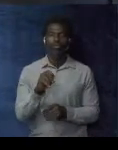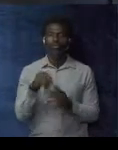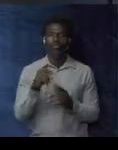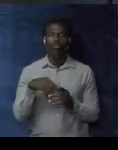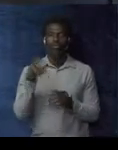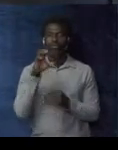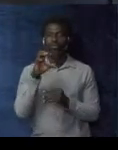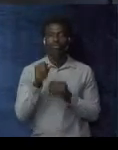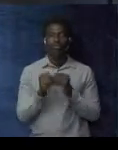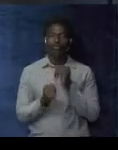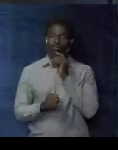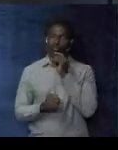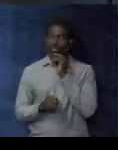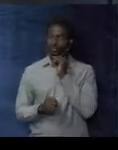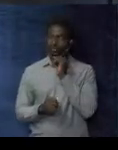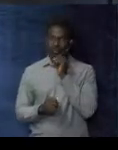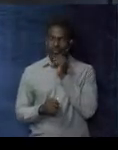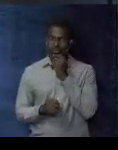or circles?